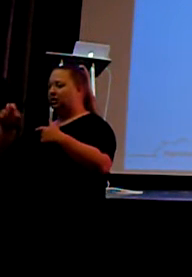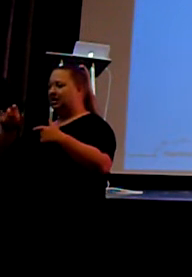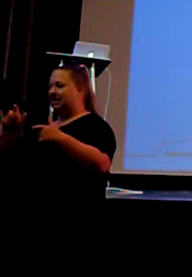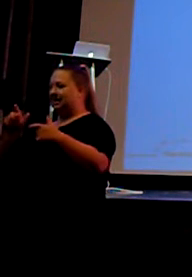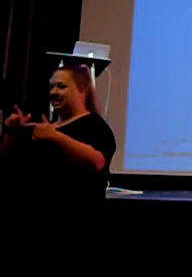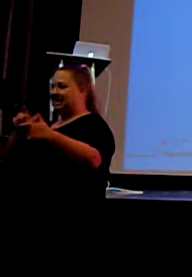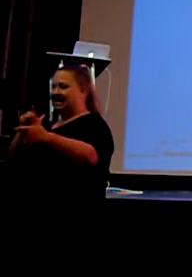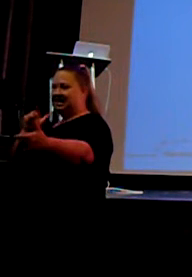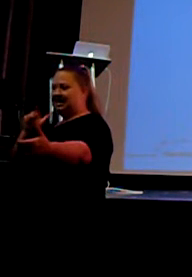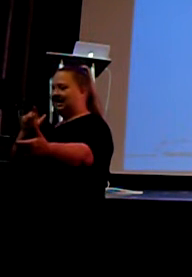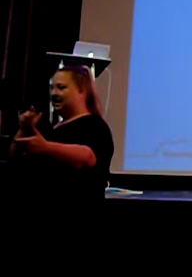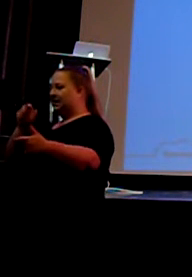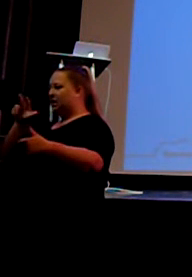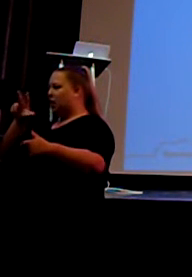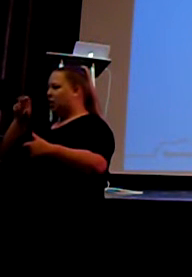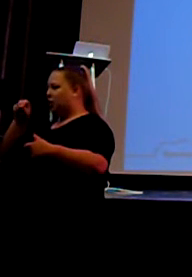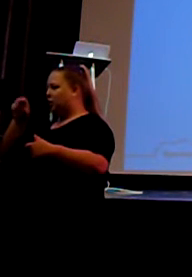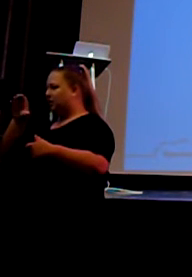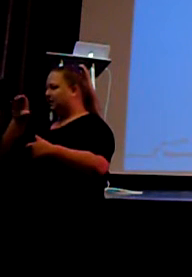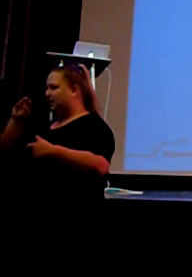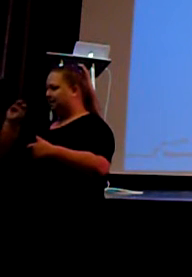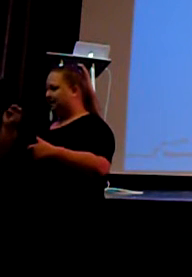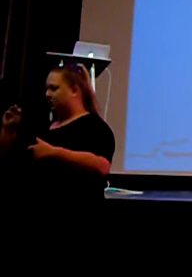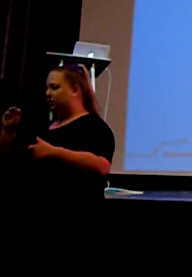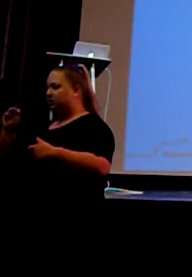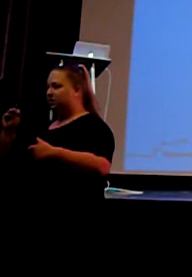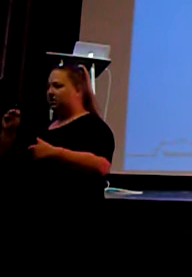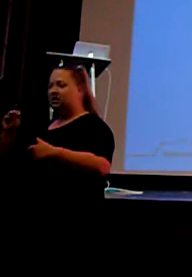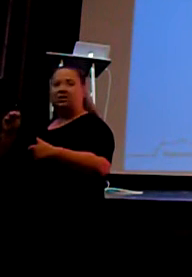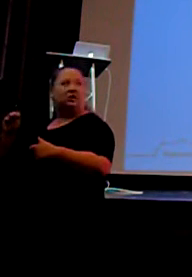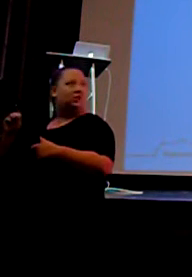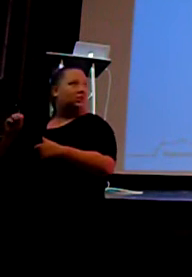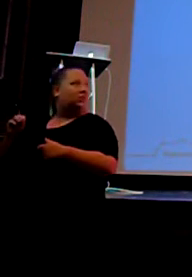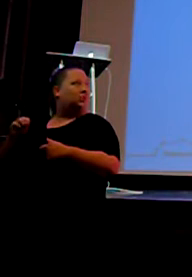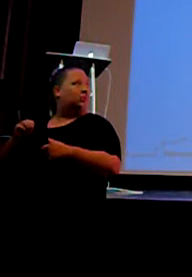30 centimeters. How many meters?